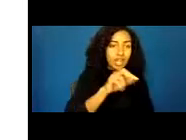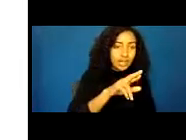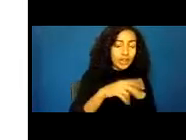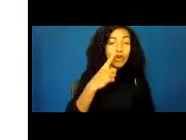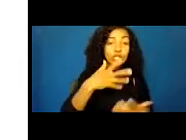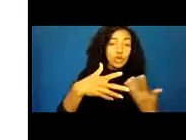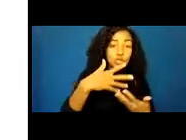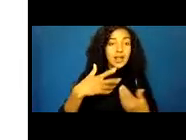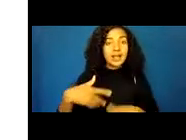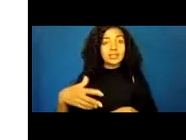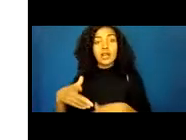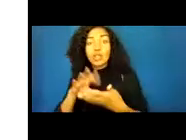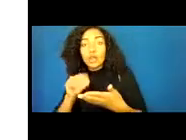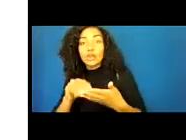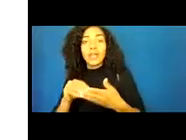and hunting.